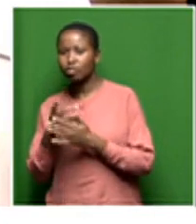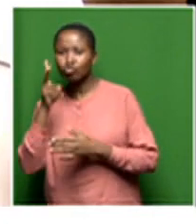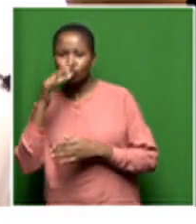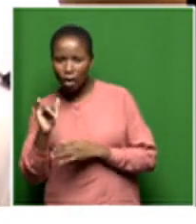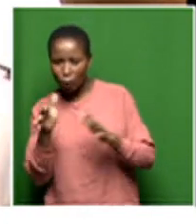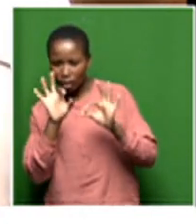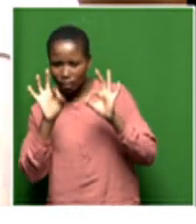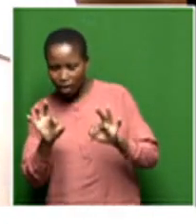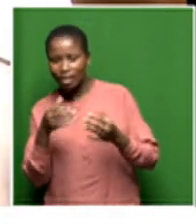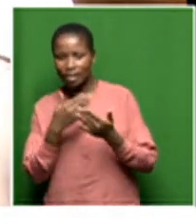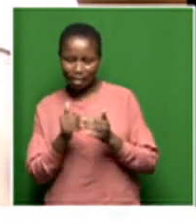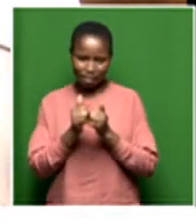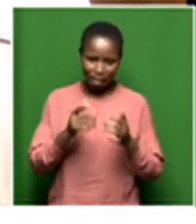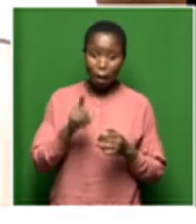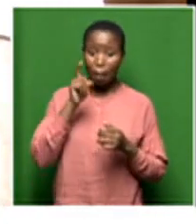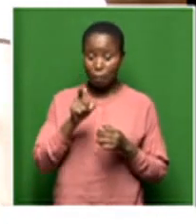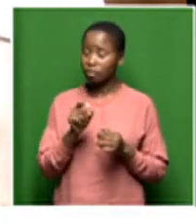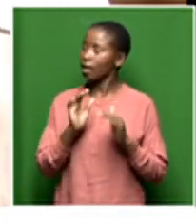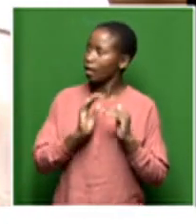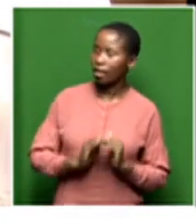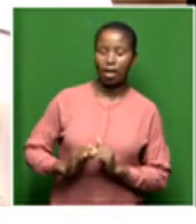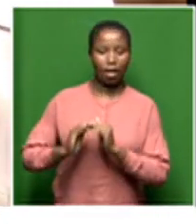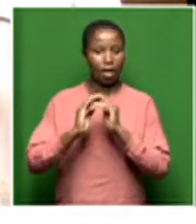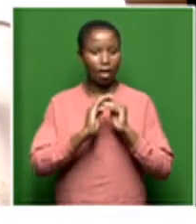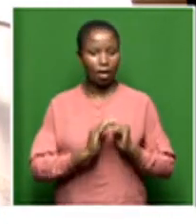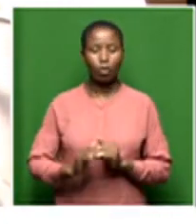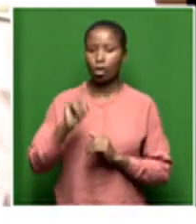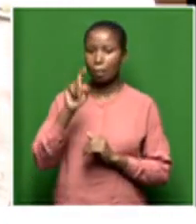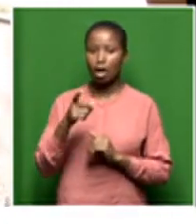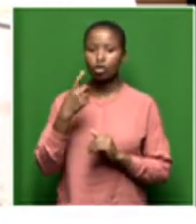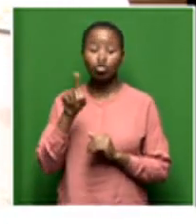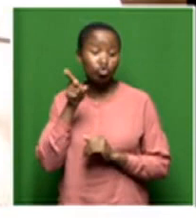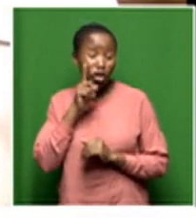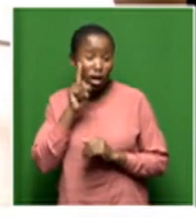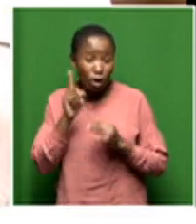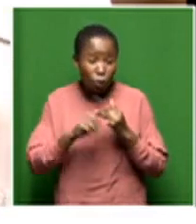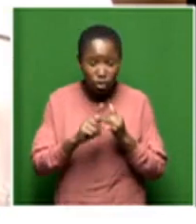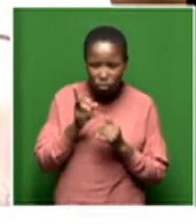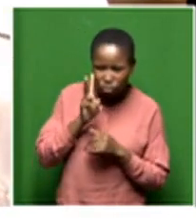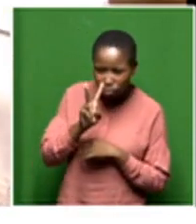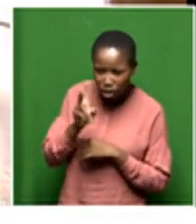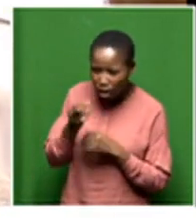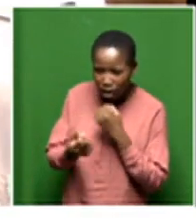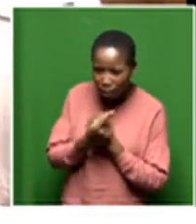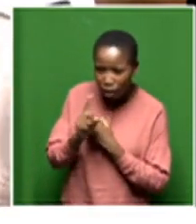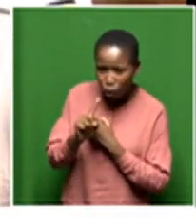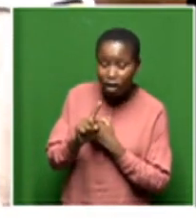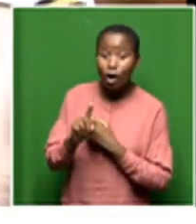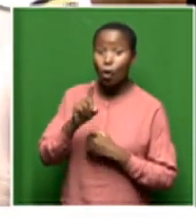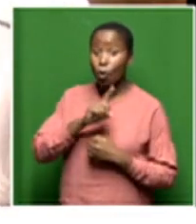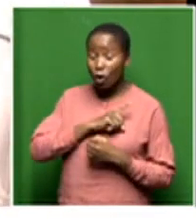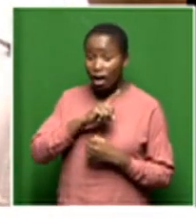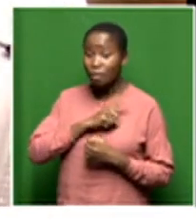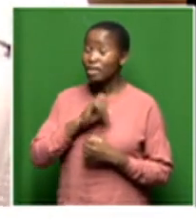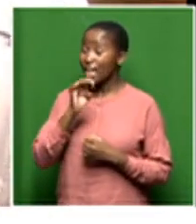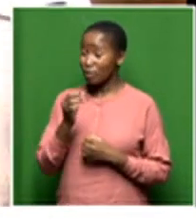that, we have to watch it very, very carefully, looking out the window, looking out to see what's going on, because it can be just one little part